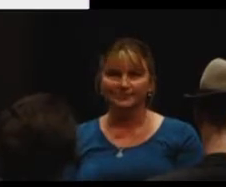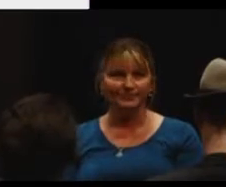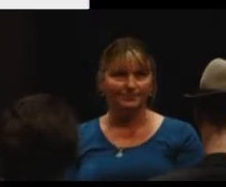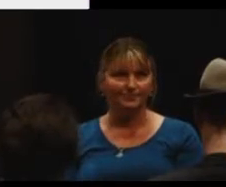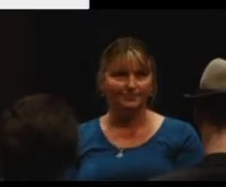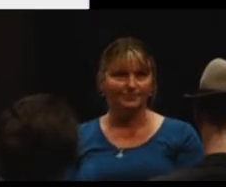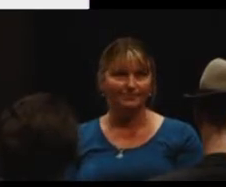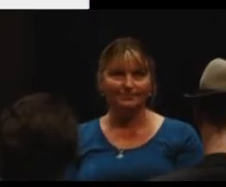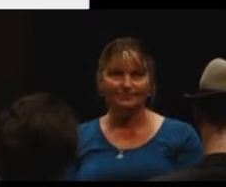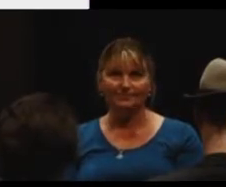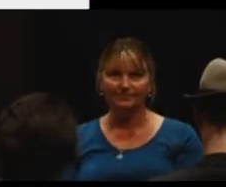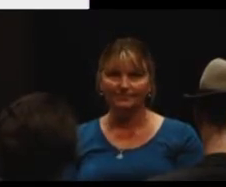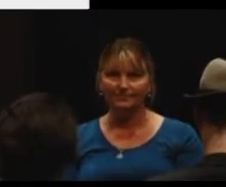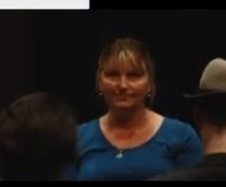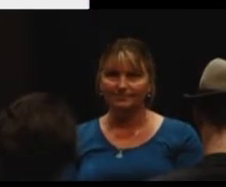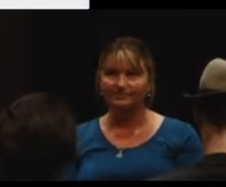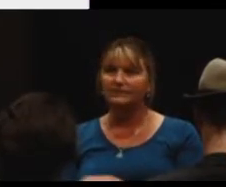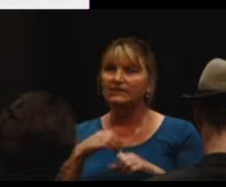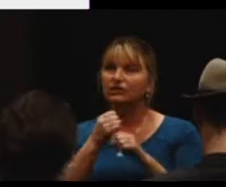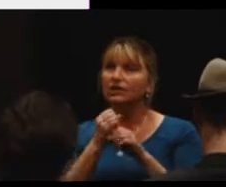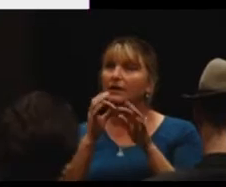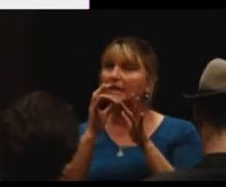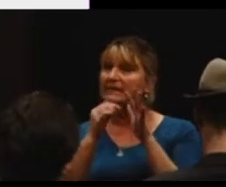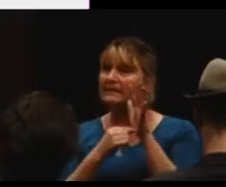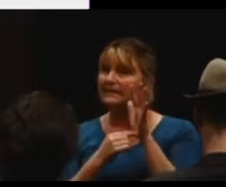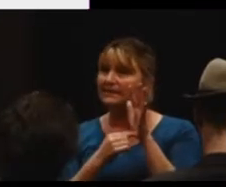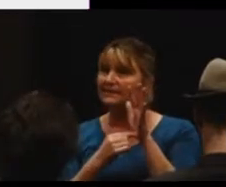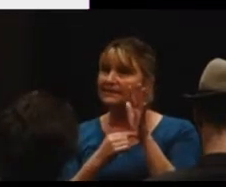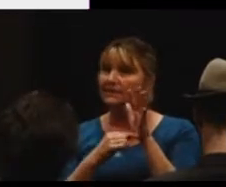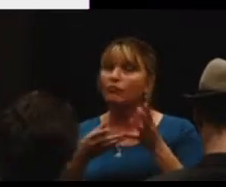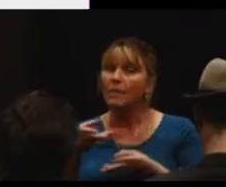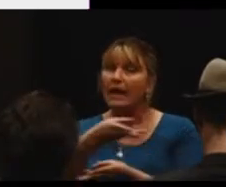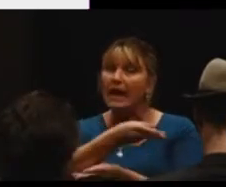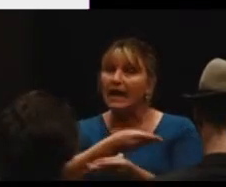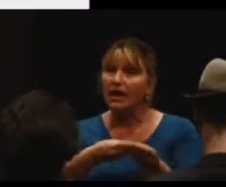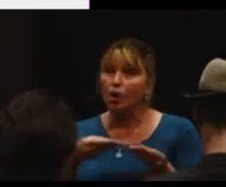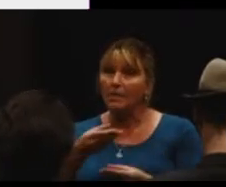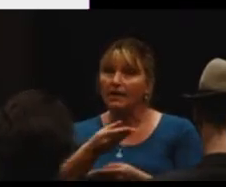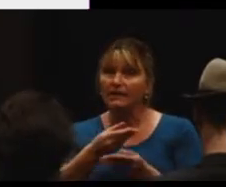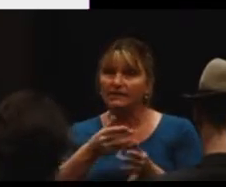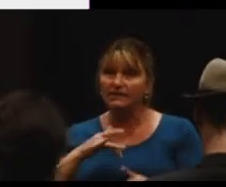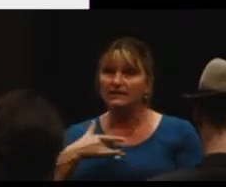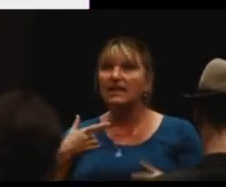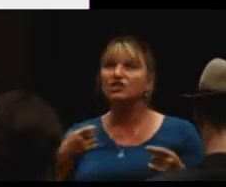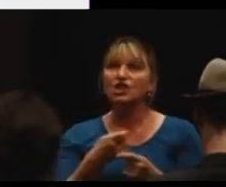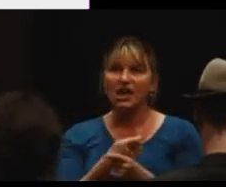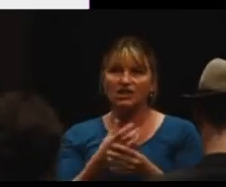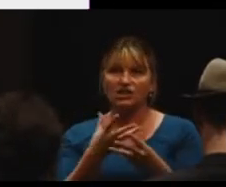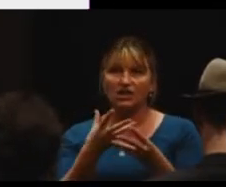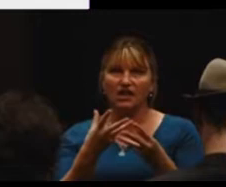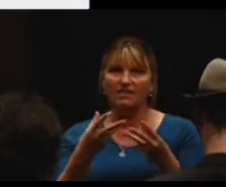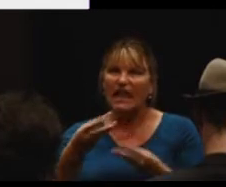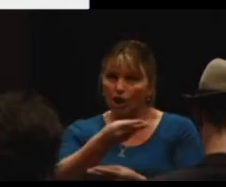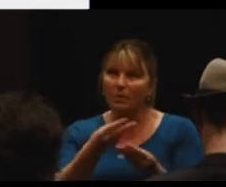about GPTs is that they from an economic sense, is they change the location of economic value in the sense that